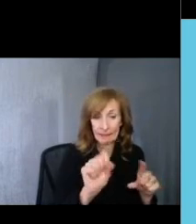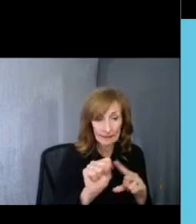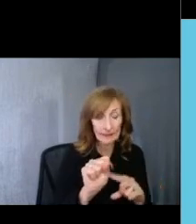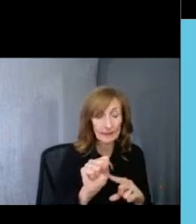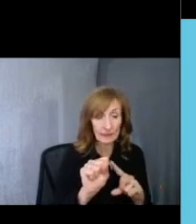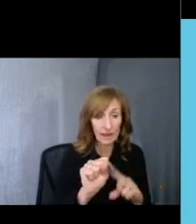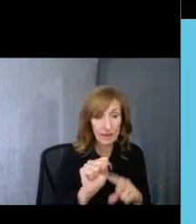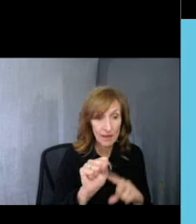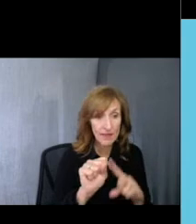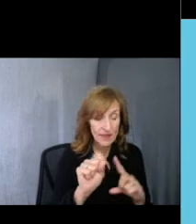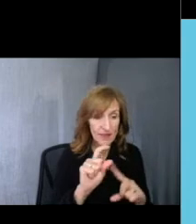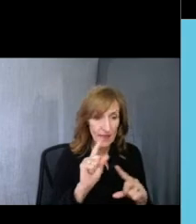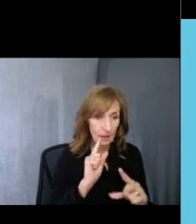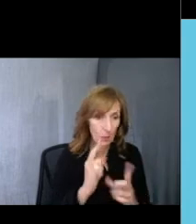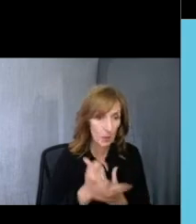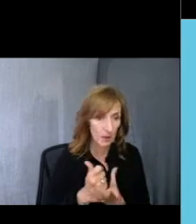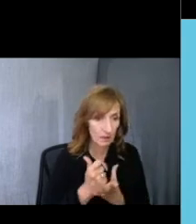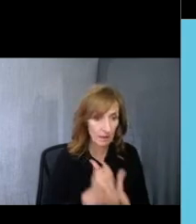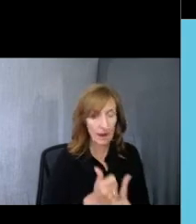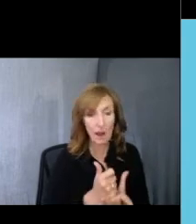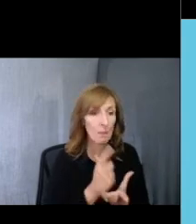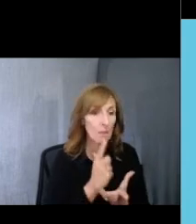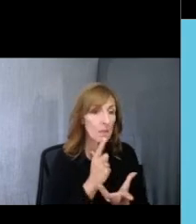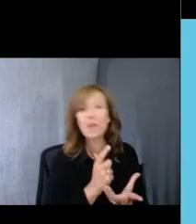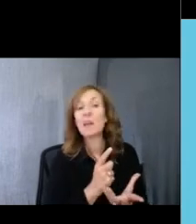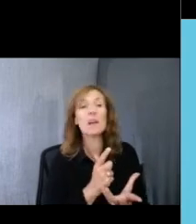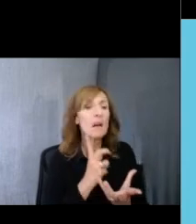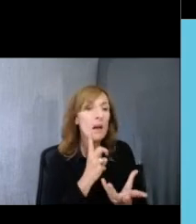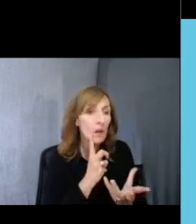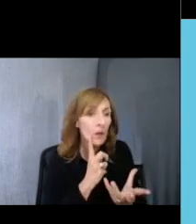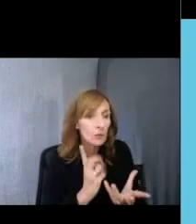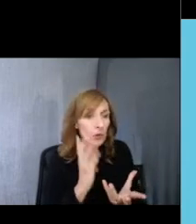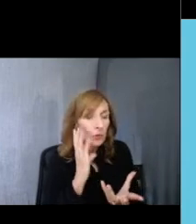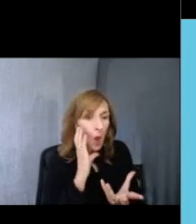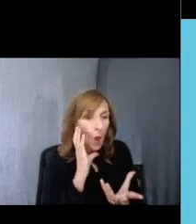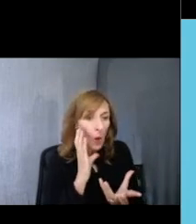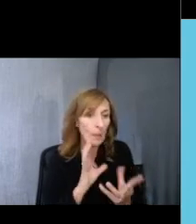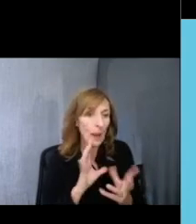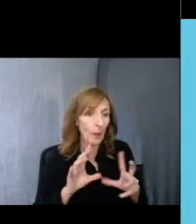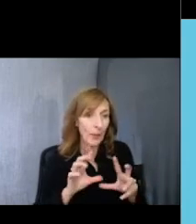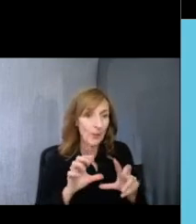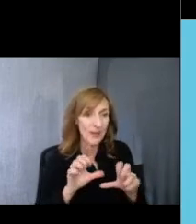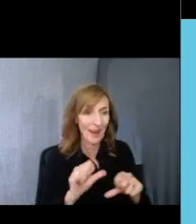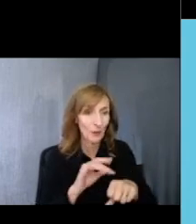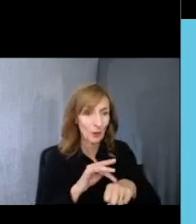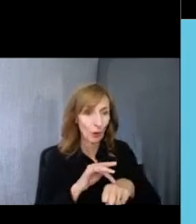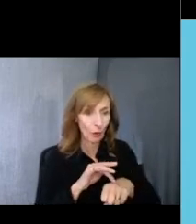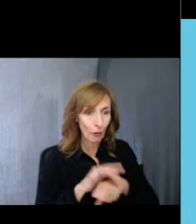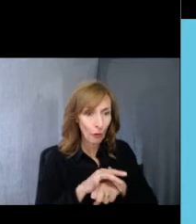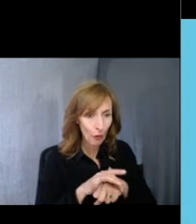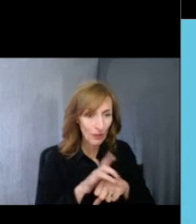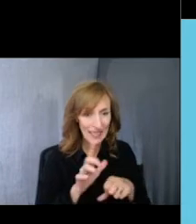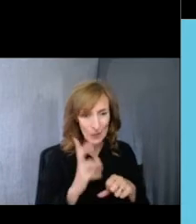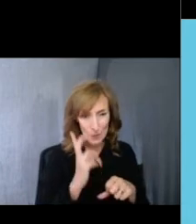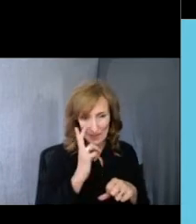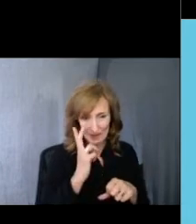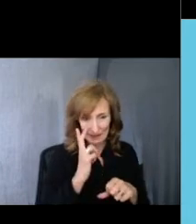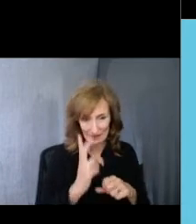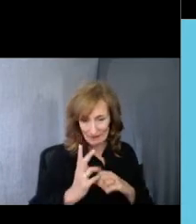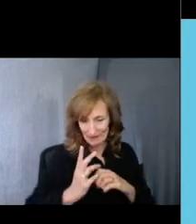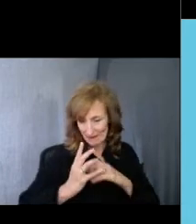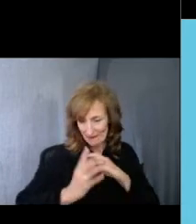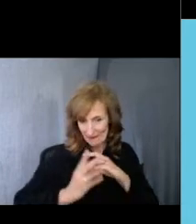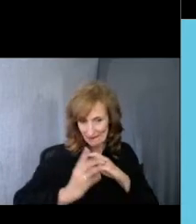our cats, but so very, very important because it's important to look at a urinalysis when you're looking